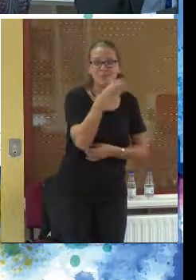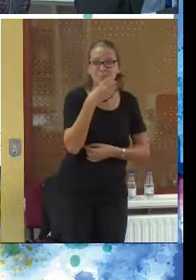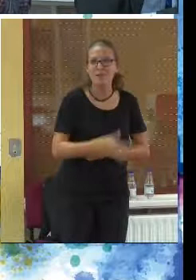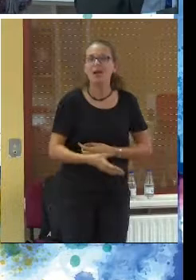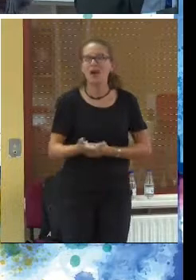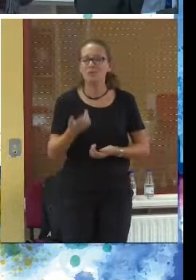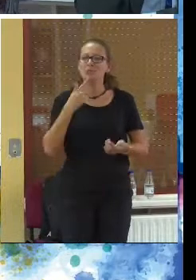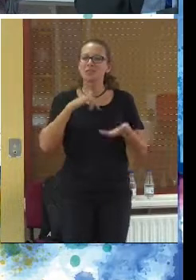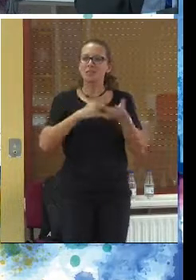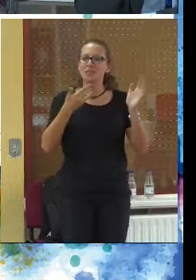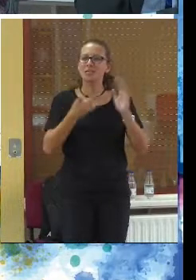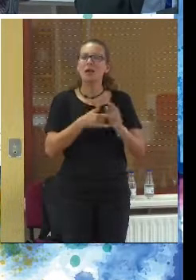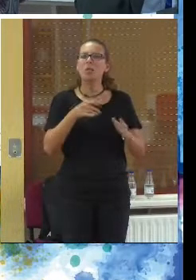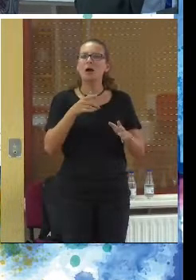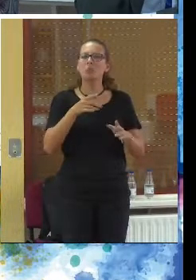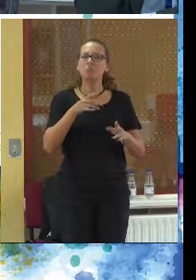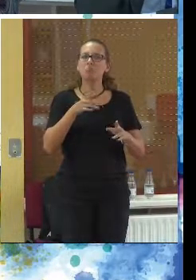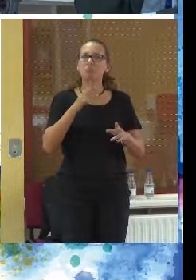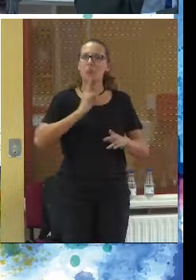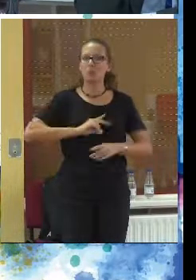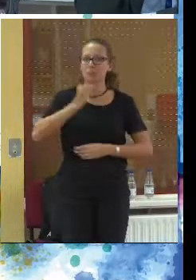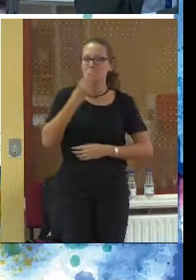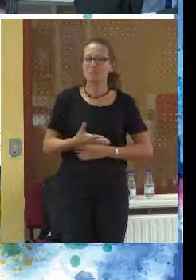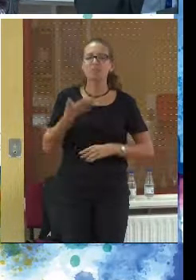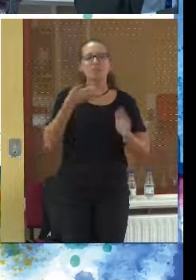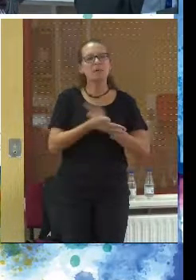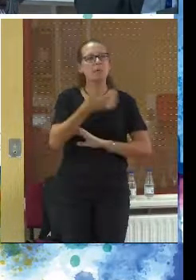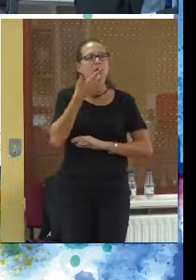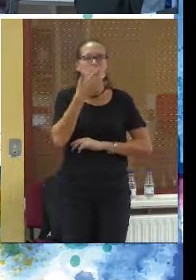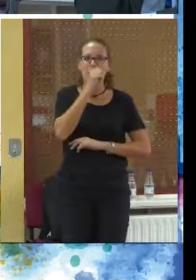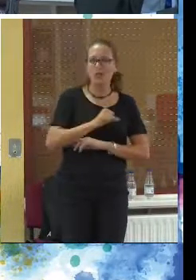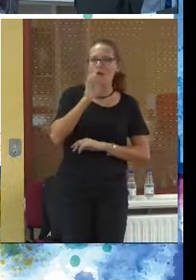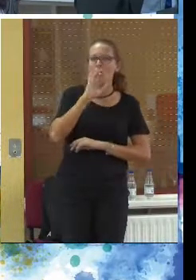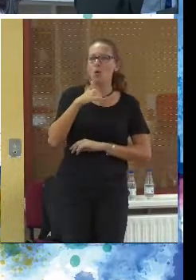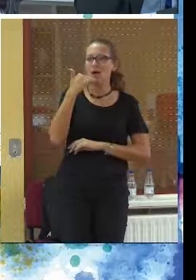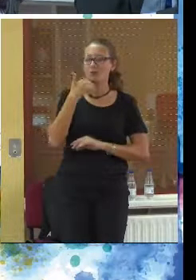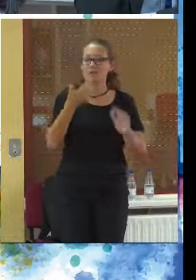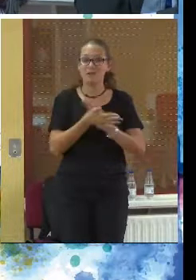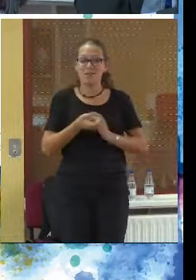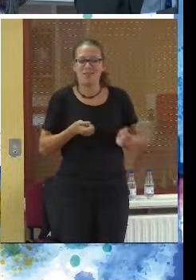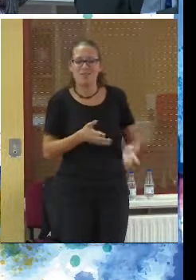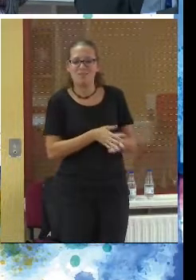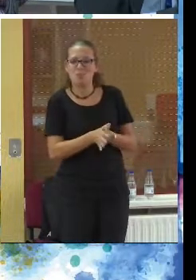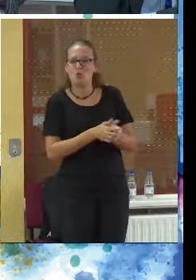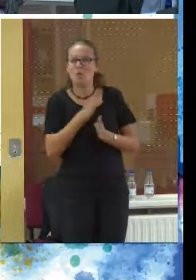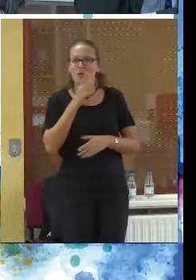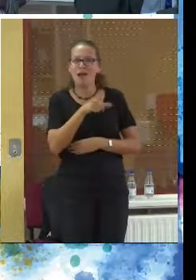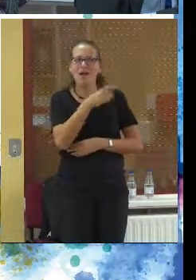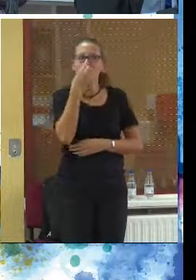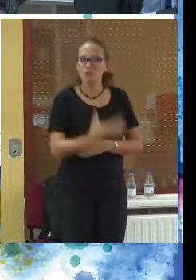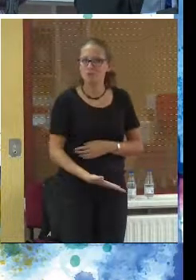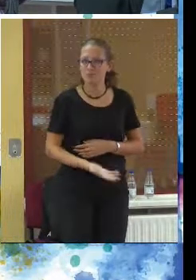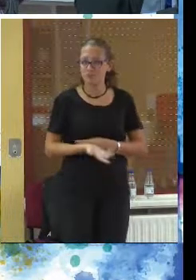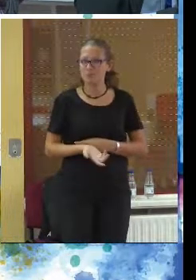correct choice, the system would respond properly through a song or through something that would motivate the